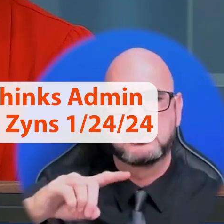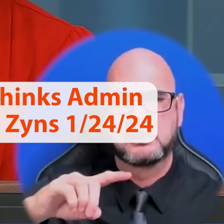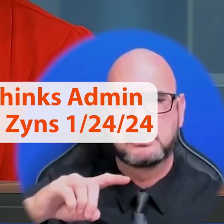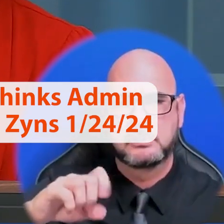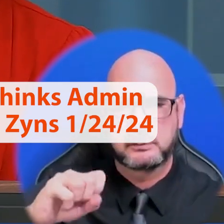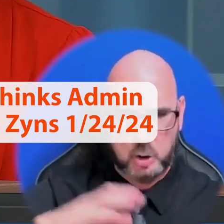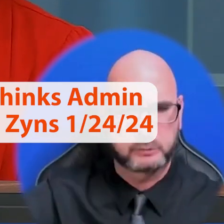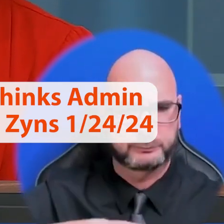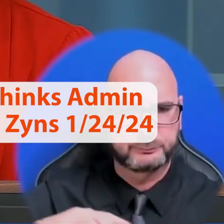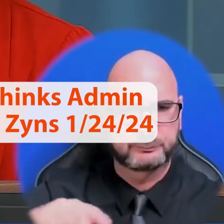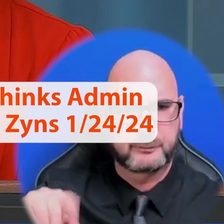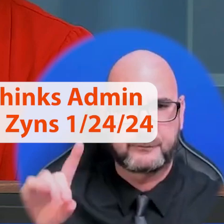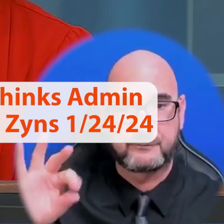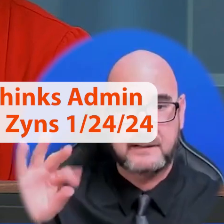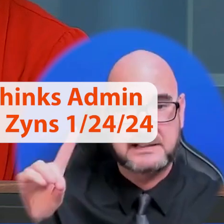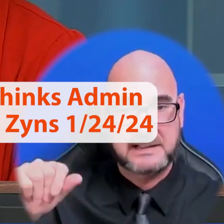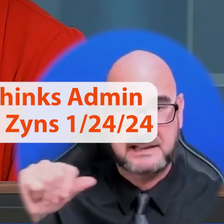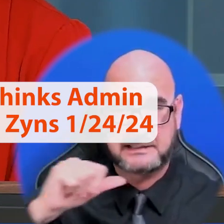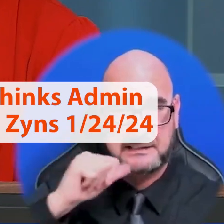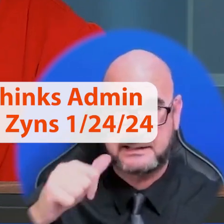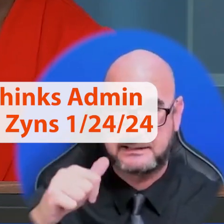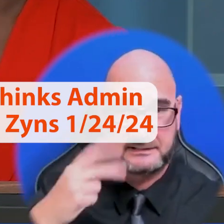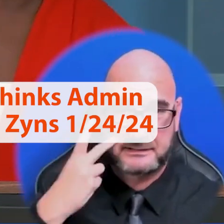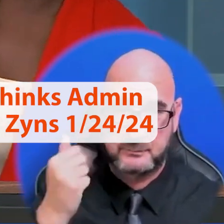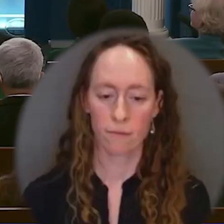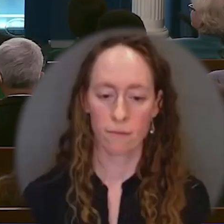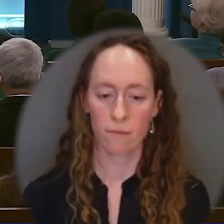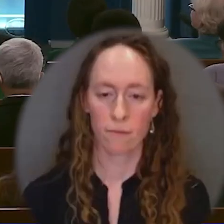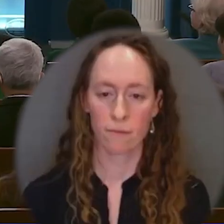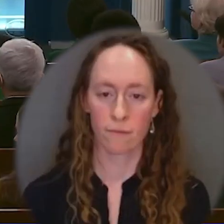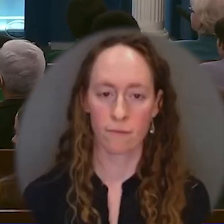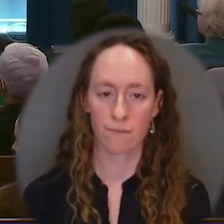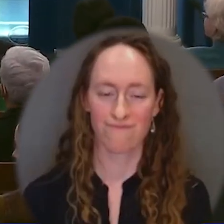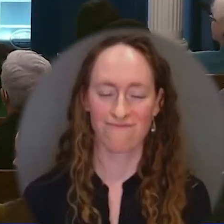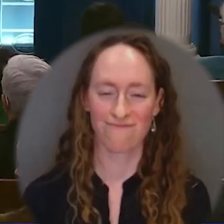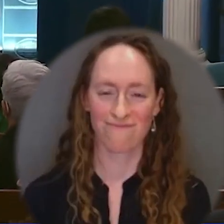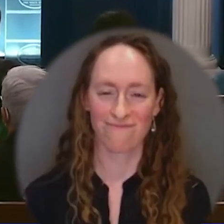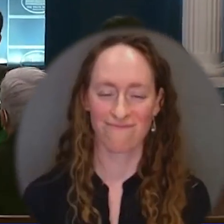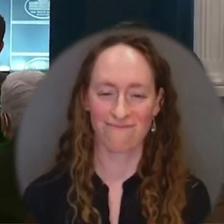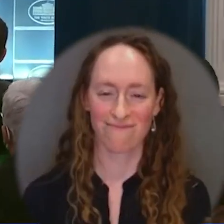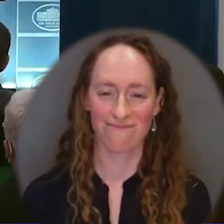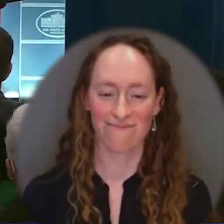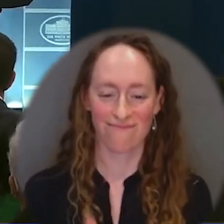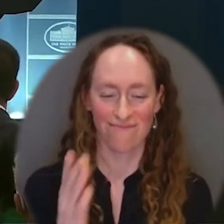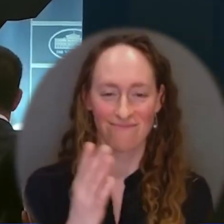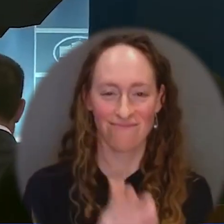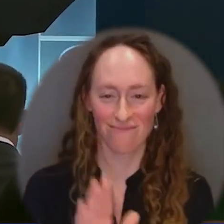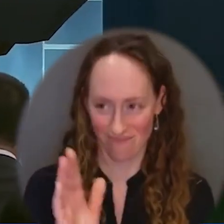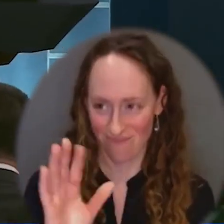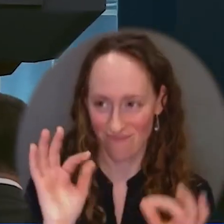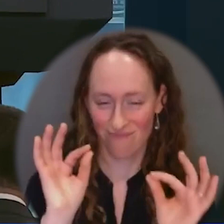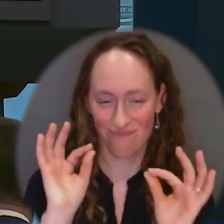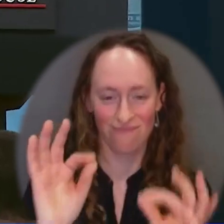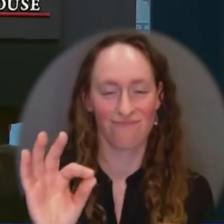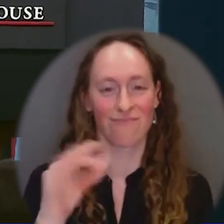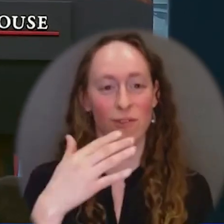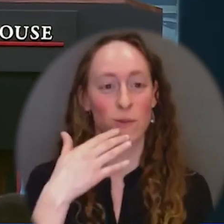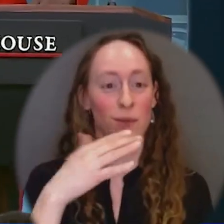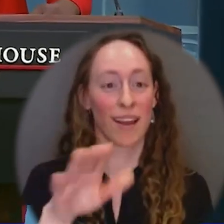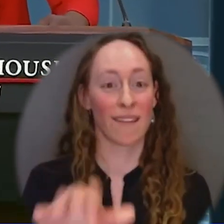would refer you to the FDA specifically. Okay. All right. Hello. Good afternoon.